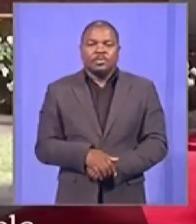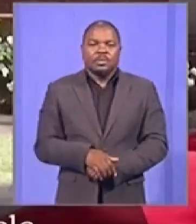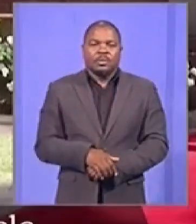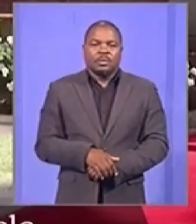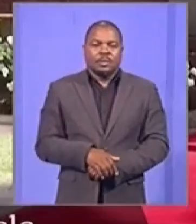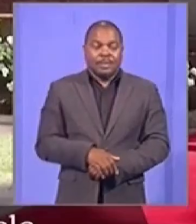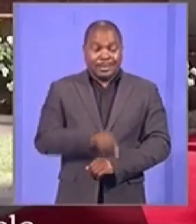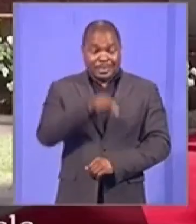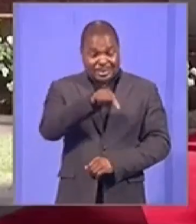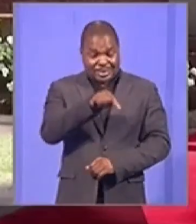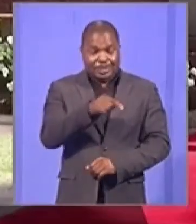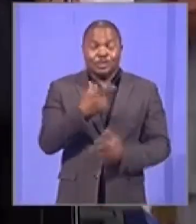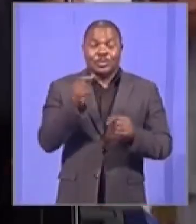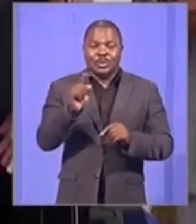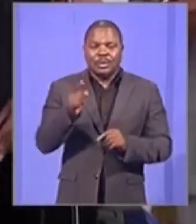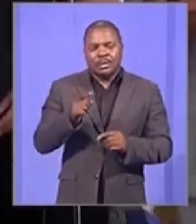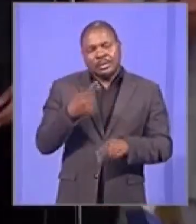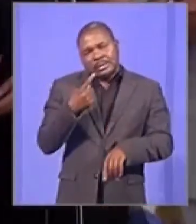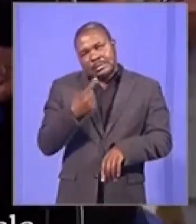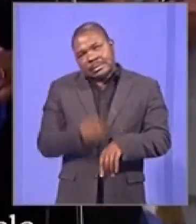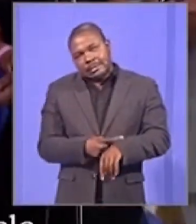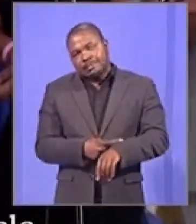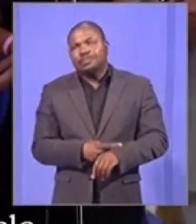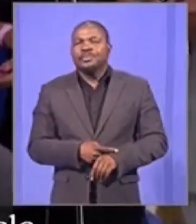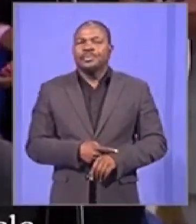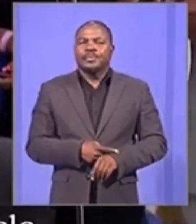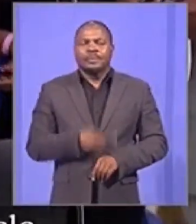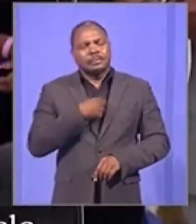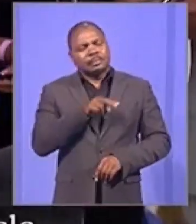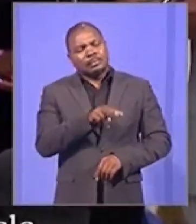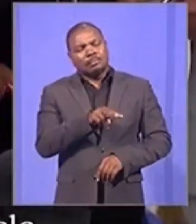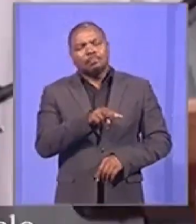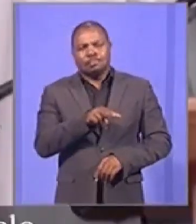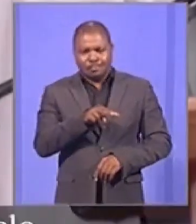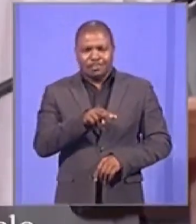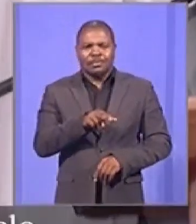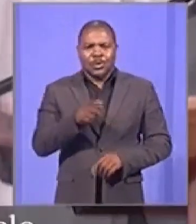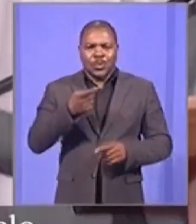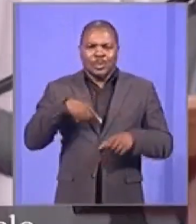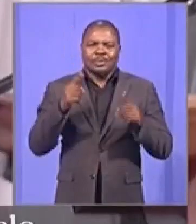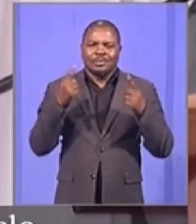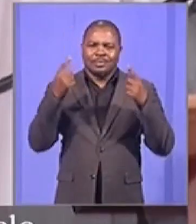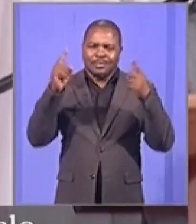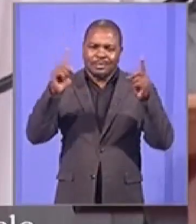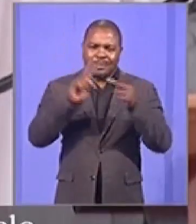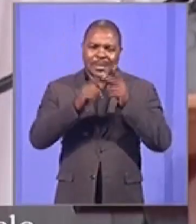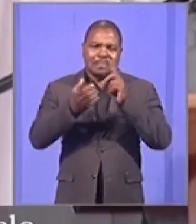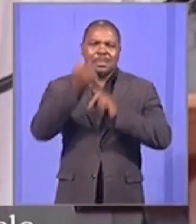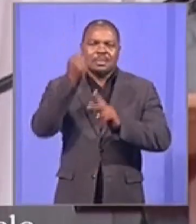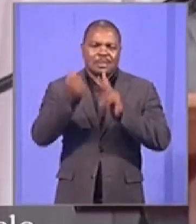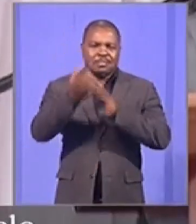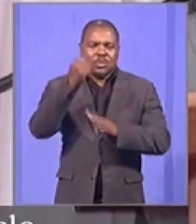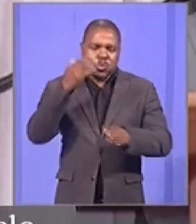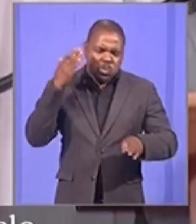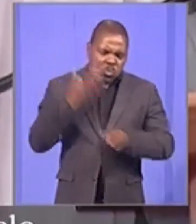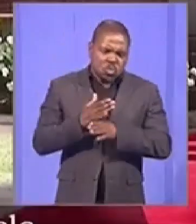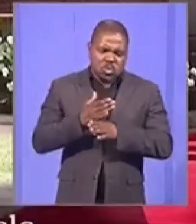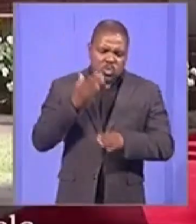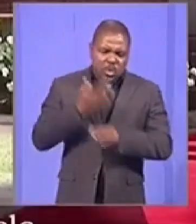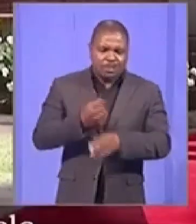yona ntho e etsang hore ne ka nako se dingwe e re fe hore re kgone hore re atlehe re fumane se re se fumaneng go sebetsa ka